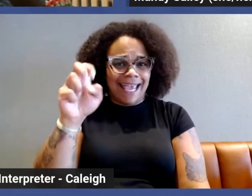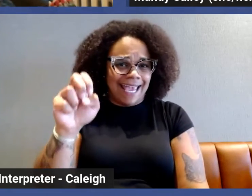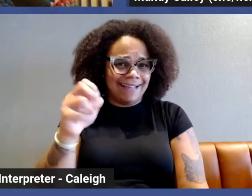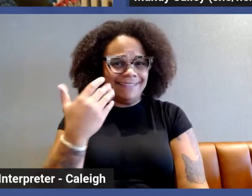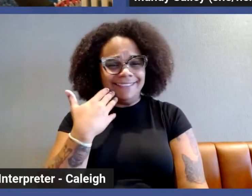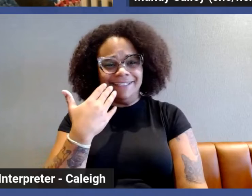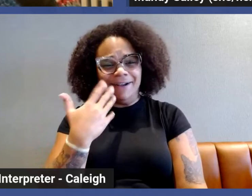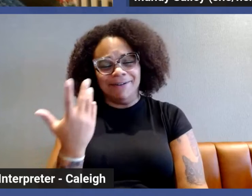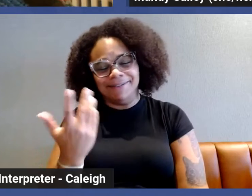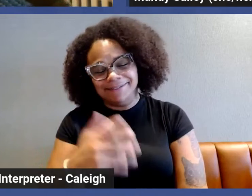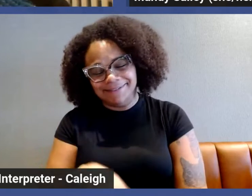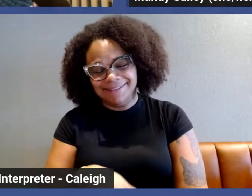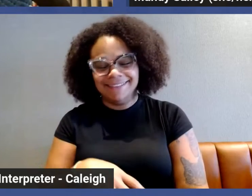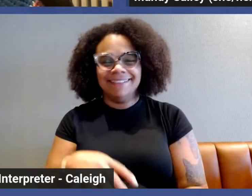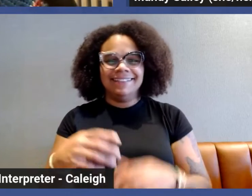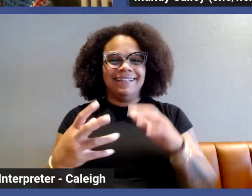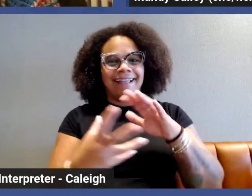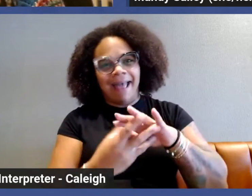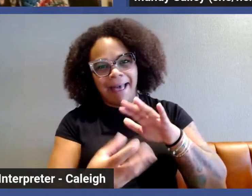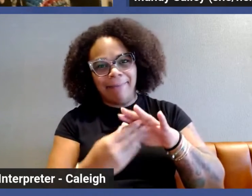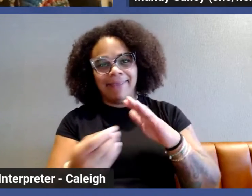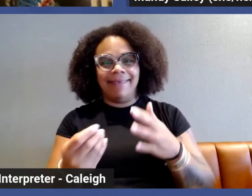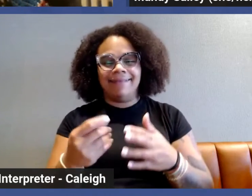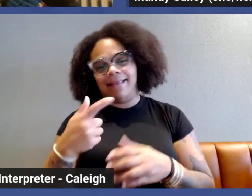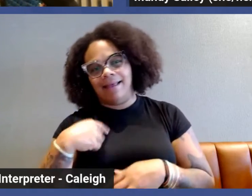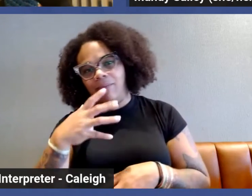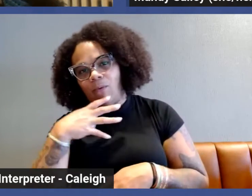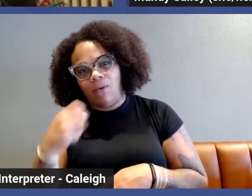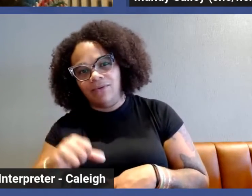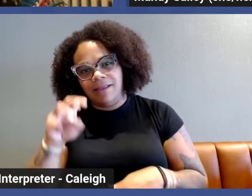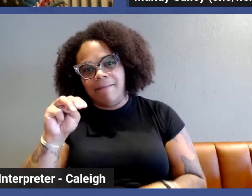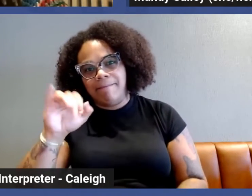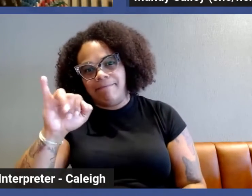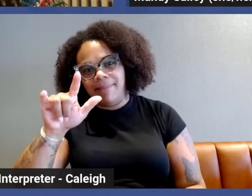am an elder millennial, so I definitely grew up without the internet.